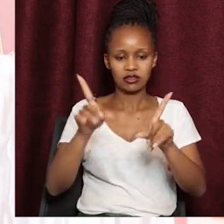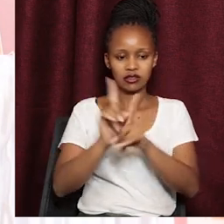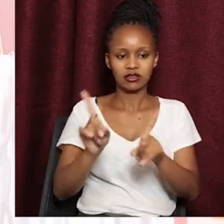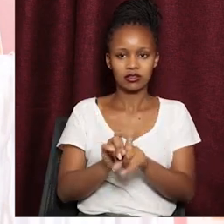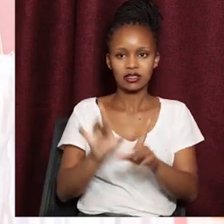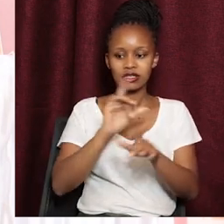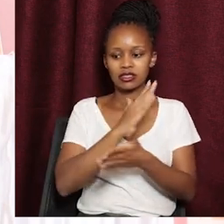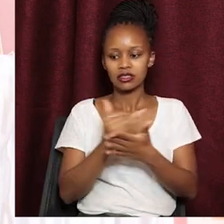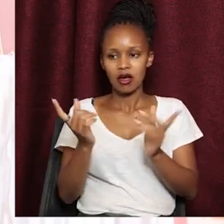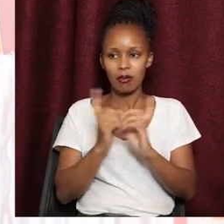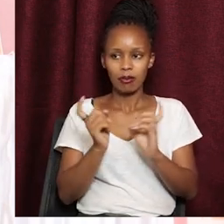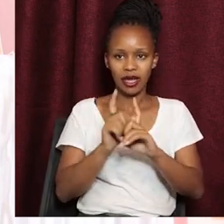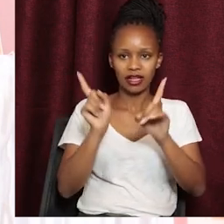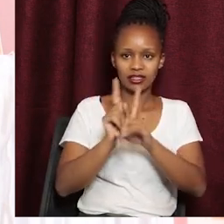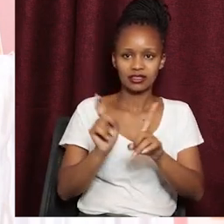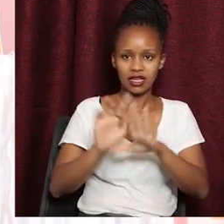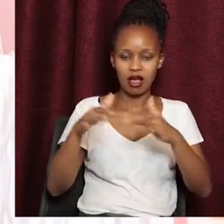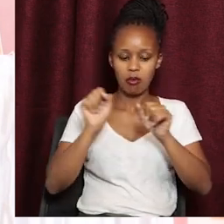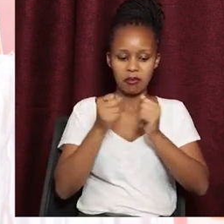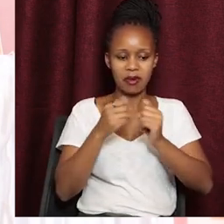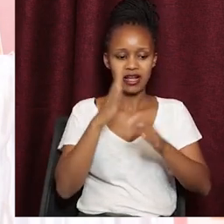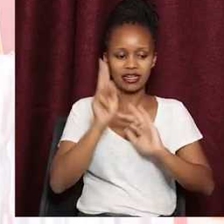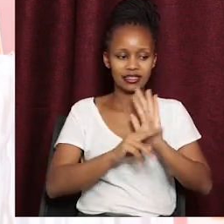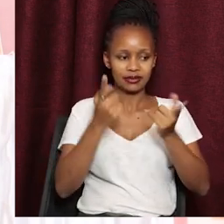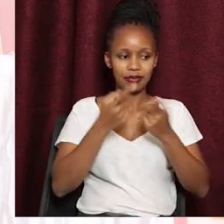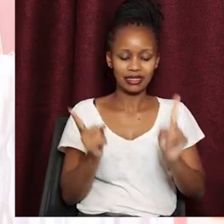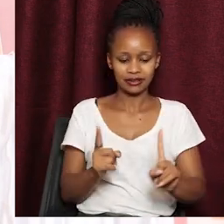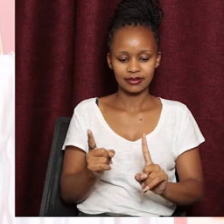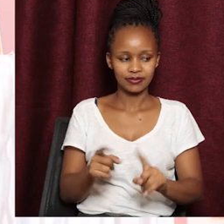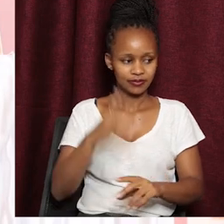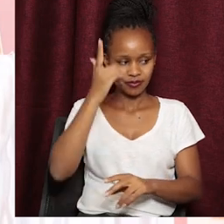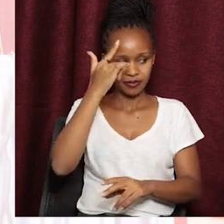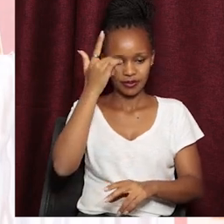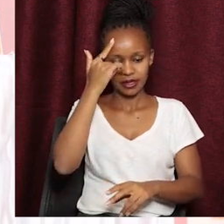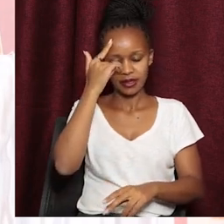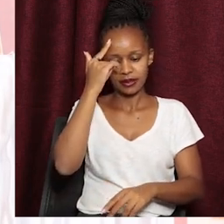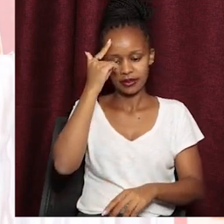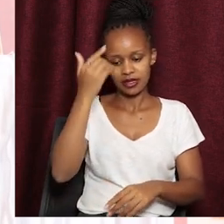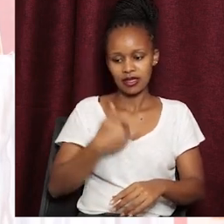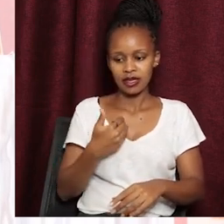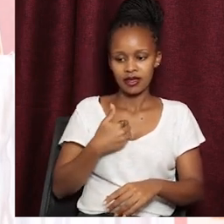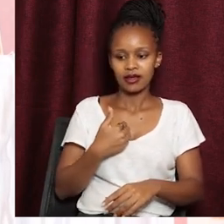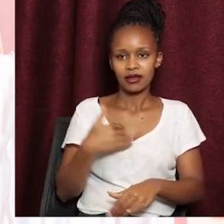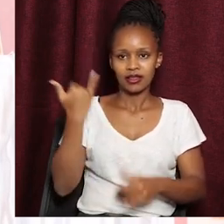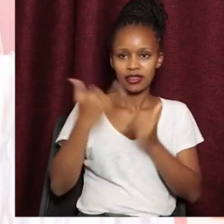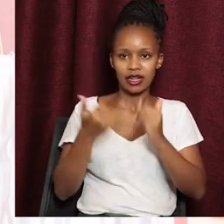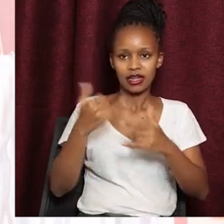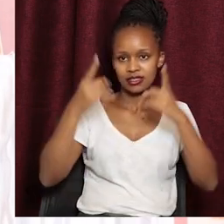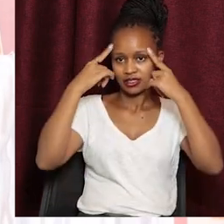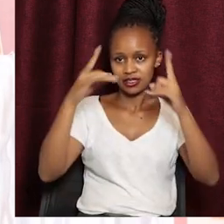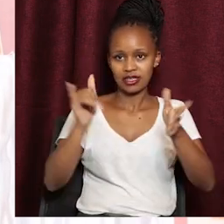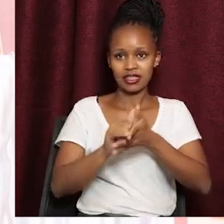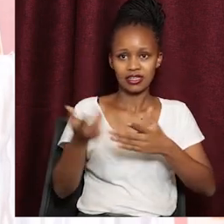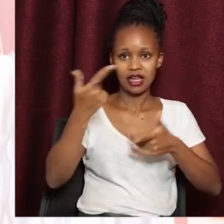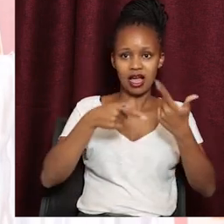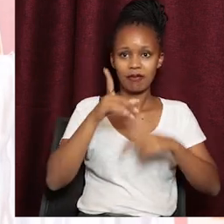be in some pain today, in some form of brokenness today, but remember, there is final victory that